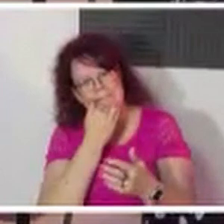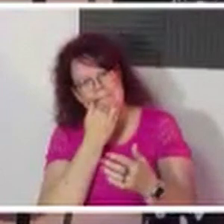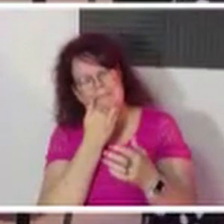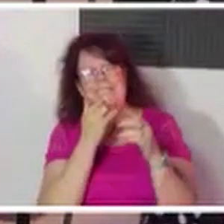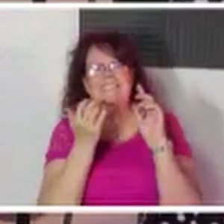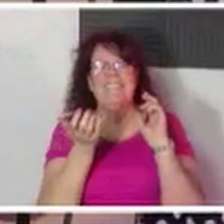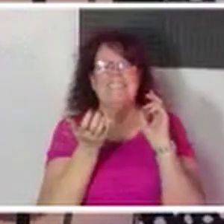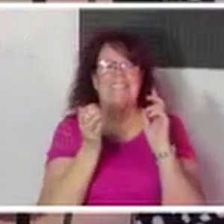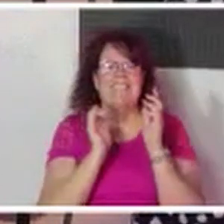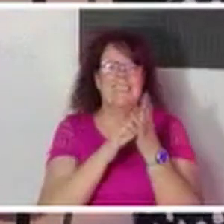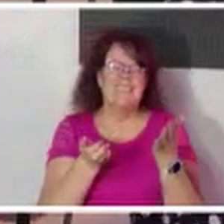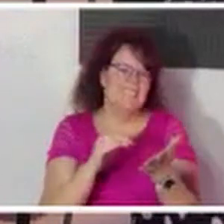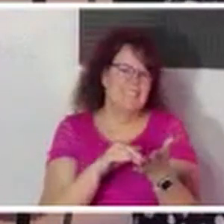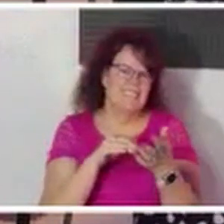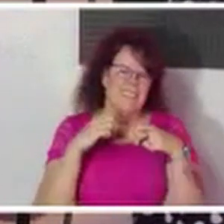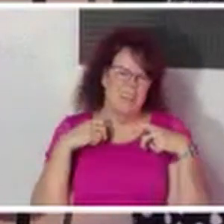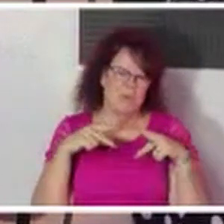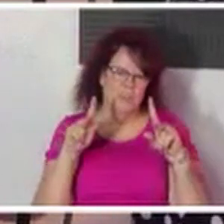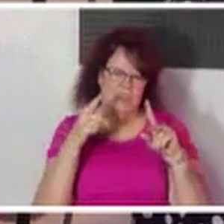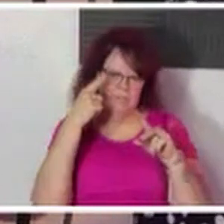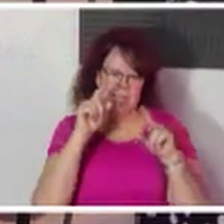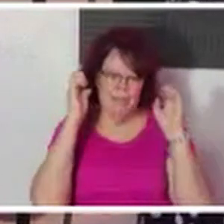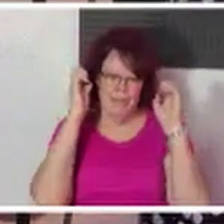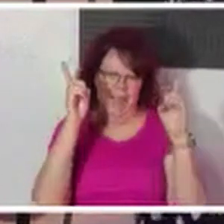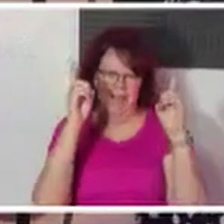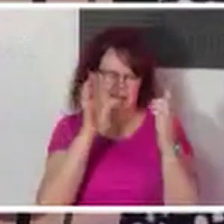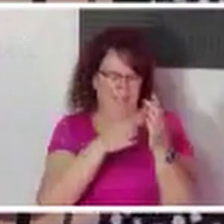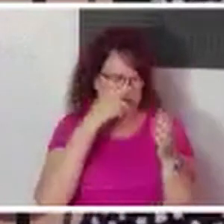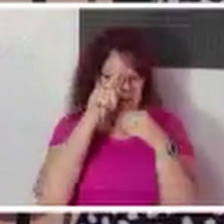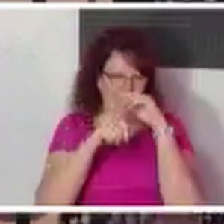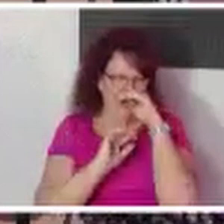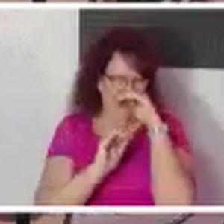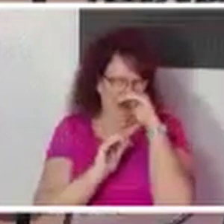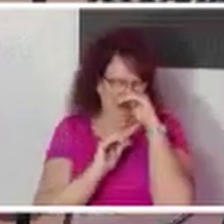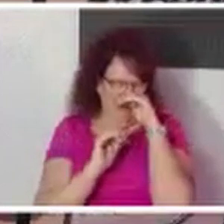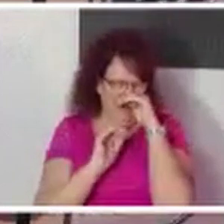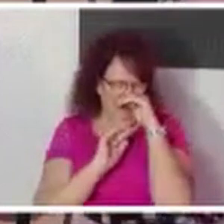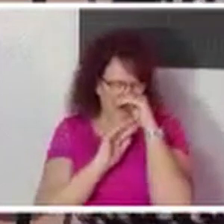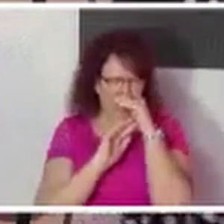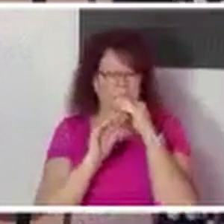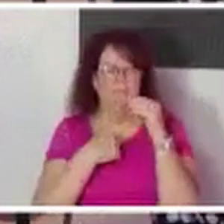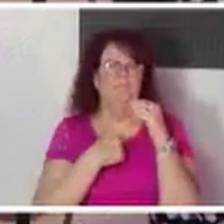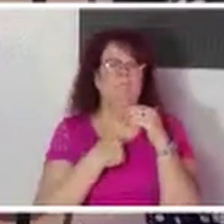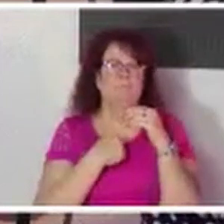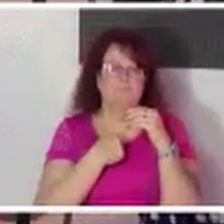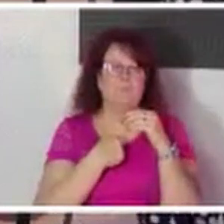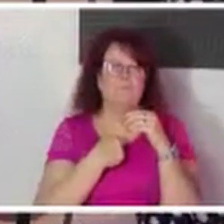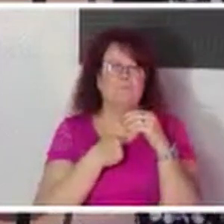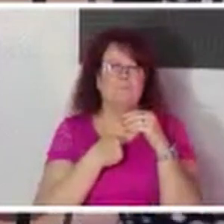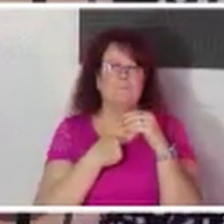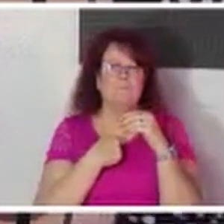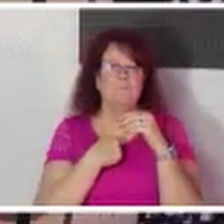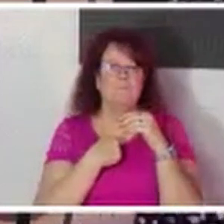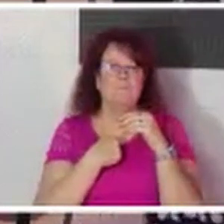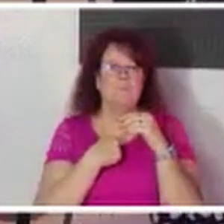that was really, again, an opportunity for me to be educated and learn about something that I had been so insulated from. And I know